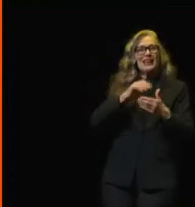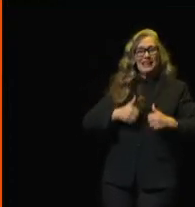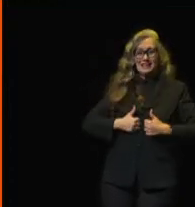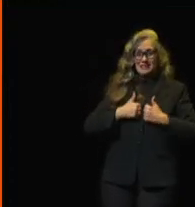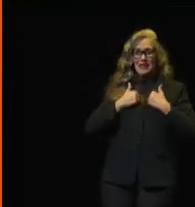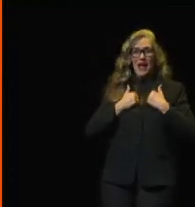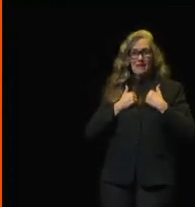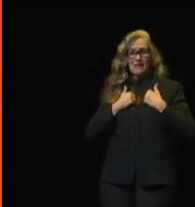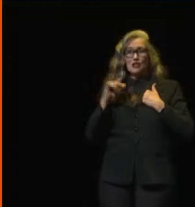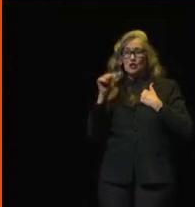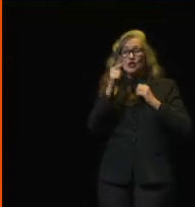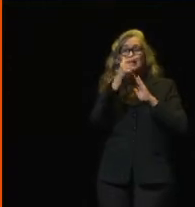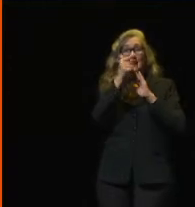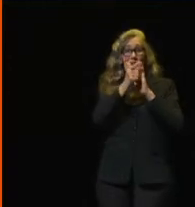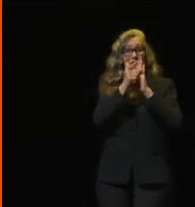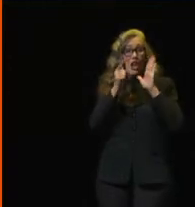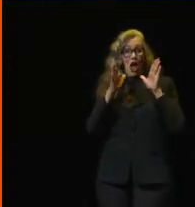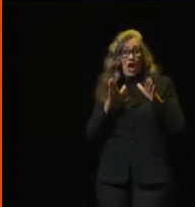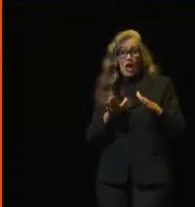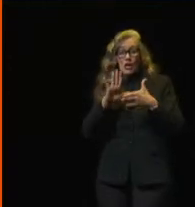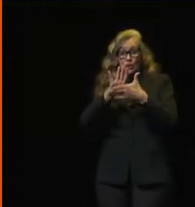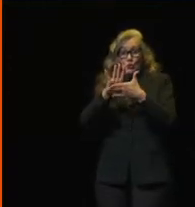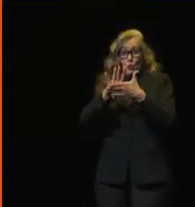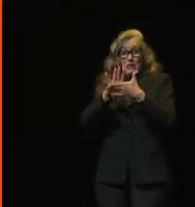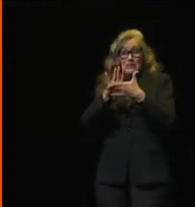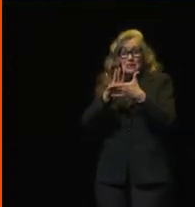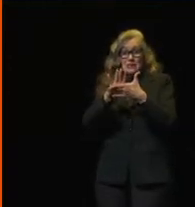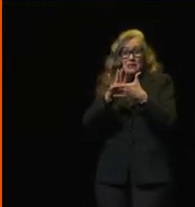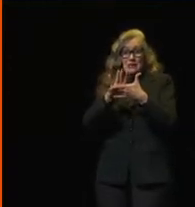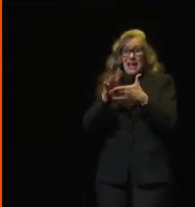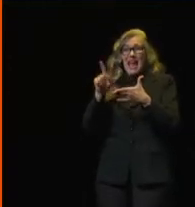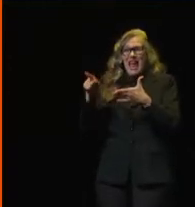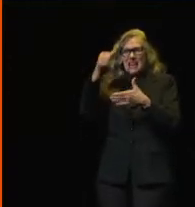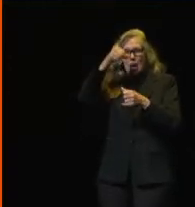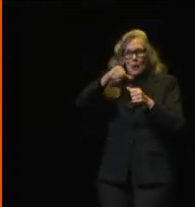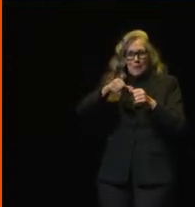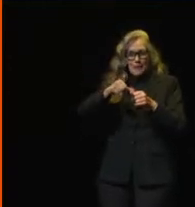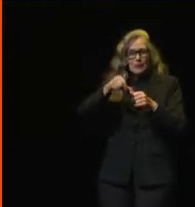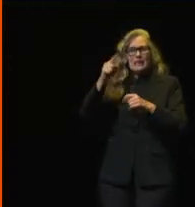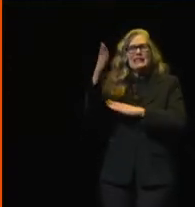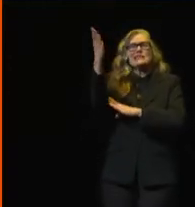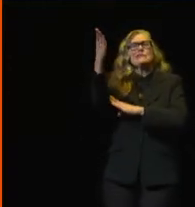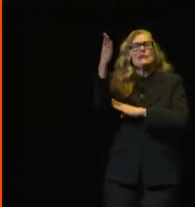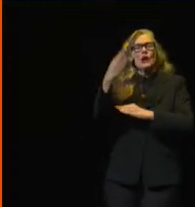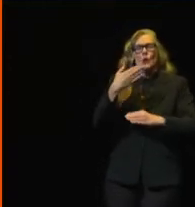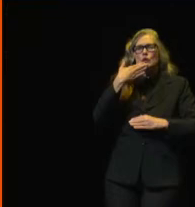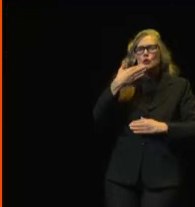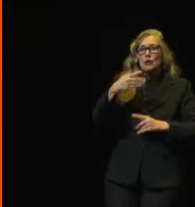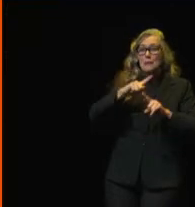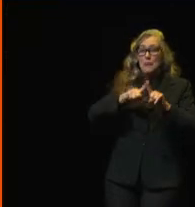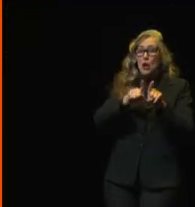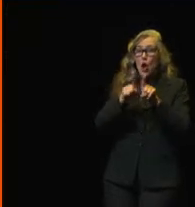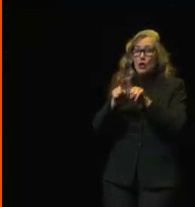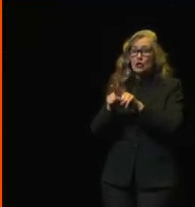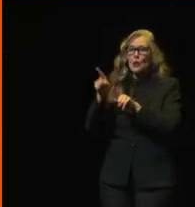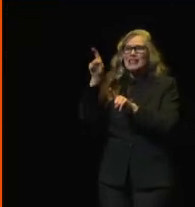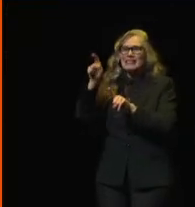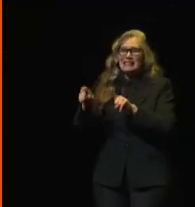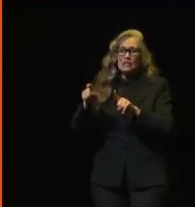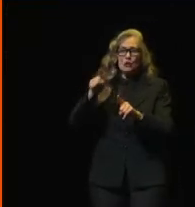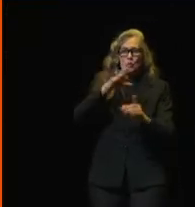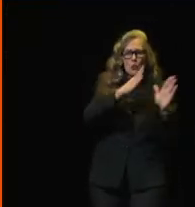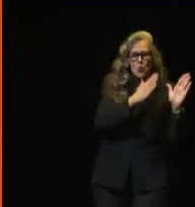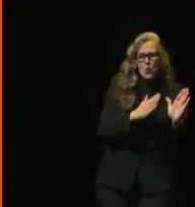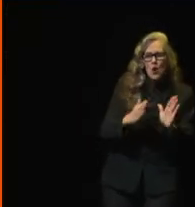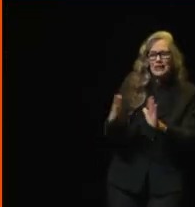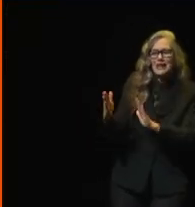were memorable, but much more important was the steady organizing, with whether it was universities allied for essential medicines, whether